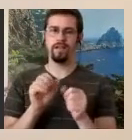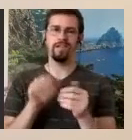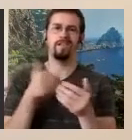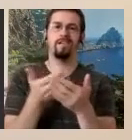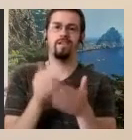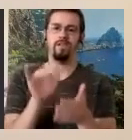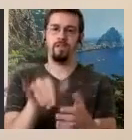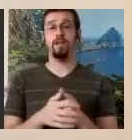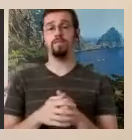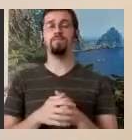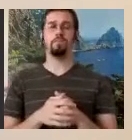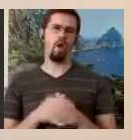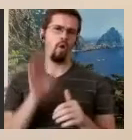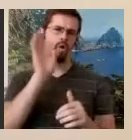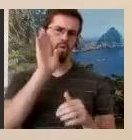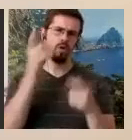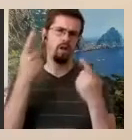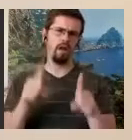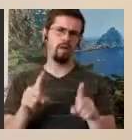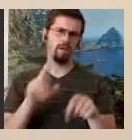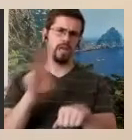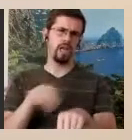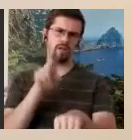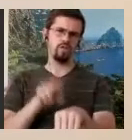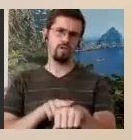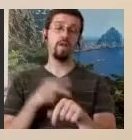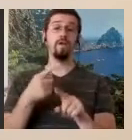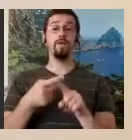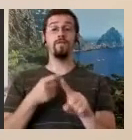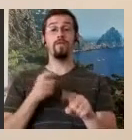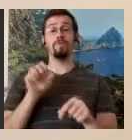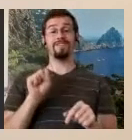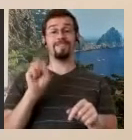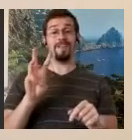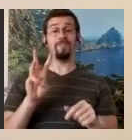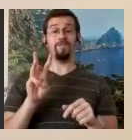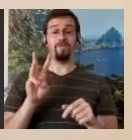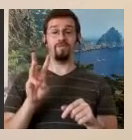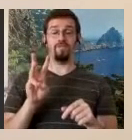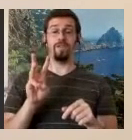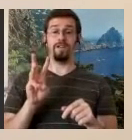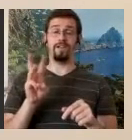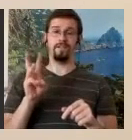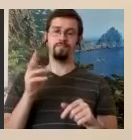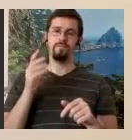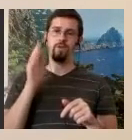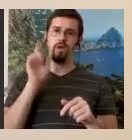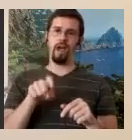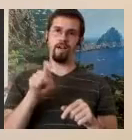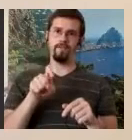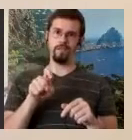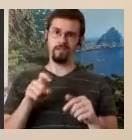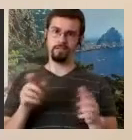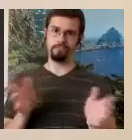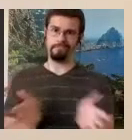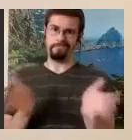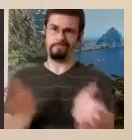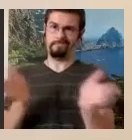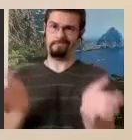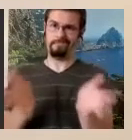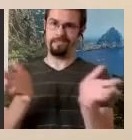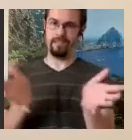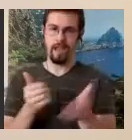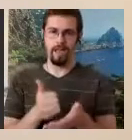It will happen naturally, but from a software point of view, we do have to also move it along to help people so they